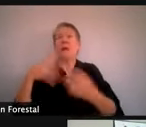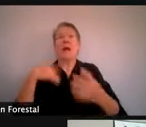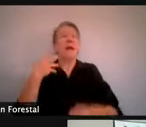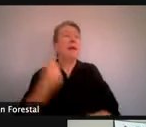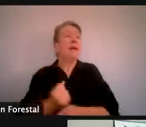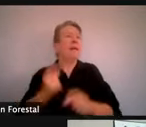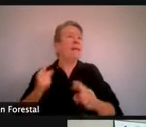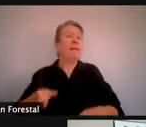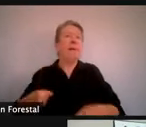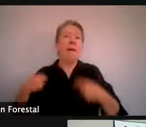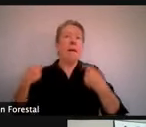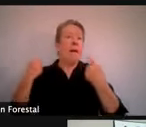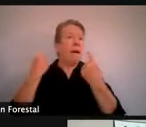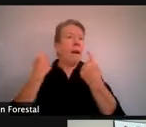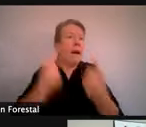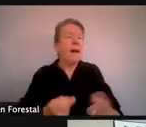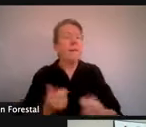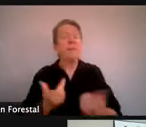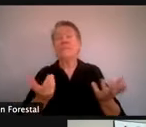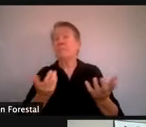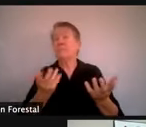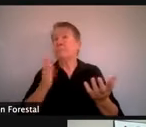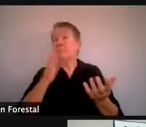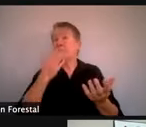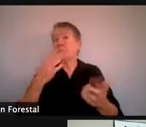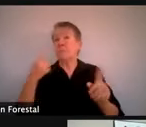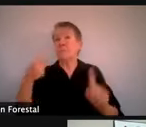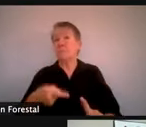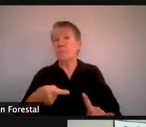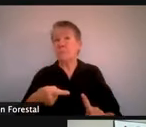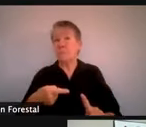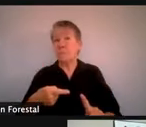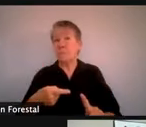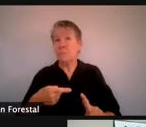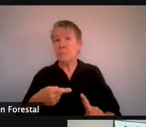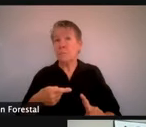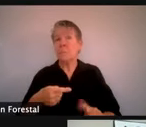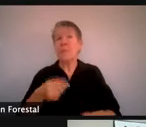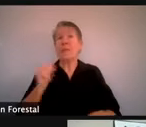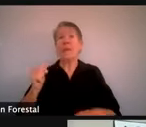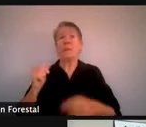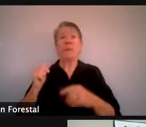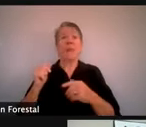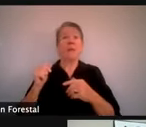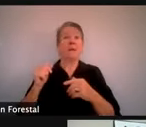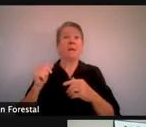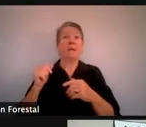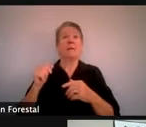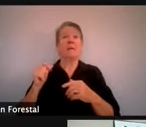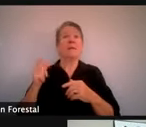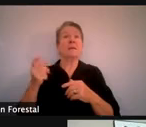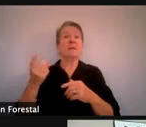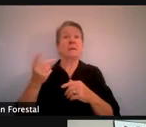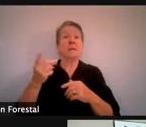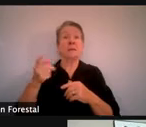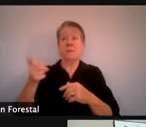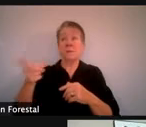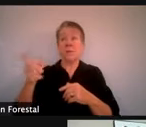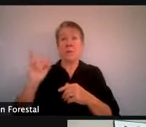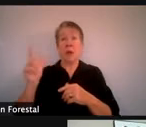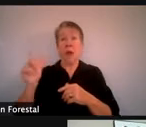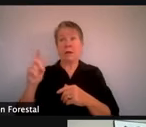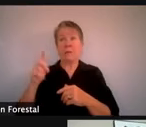point. Okay, Michelle, before we go to Tracy Tully, who's going to be our last question, can we pull up Jared? I'm told he can speak, and quickly address